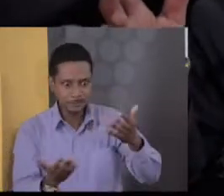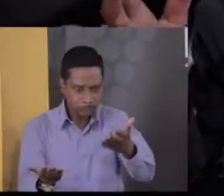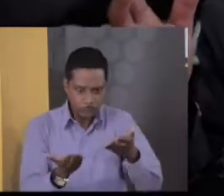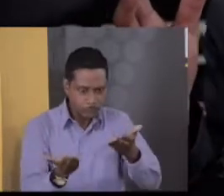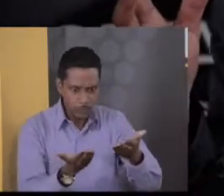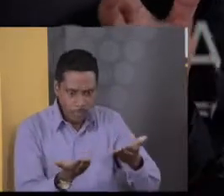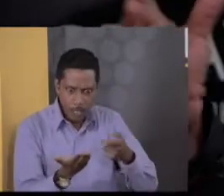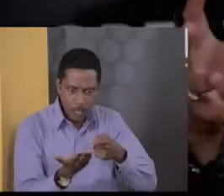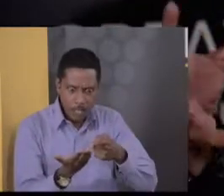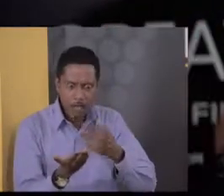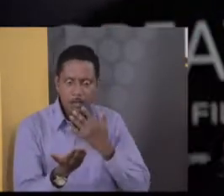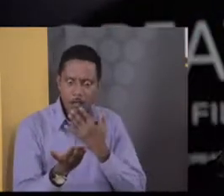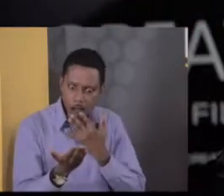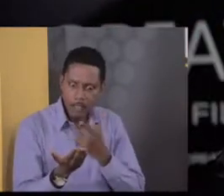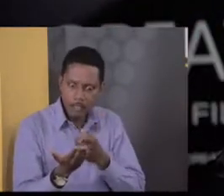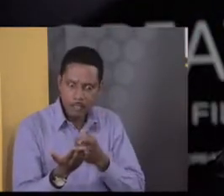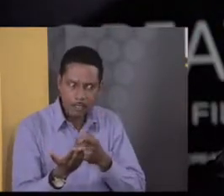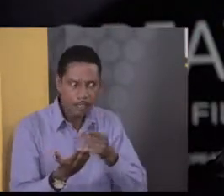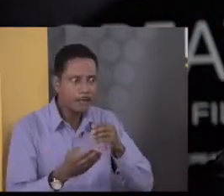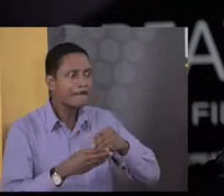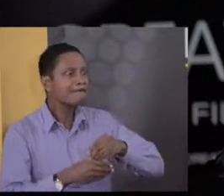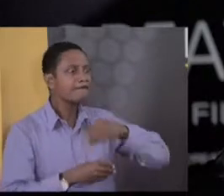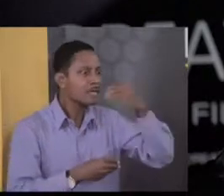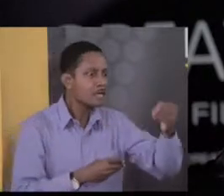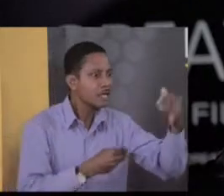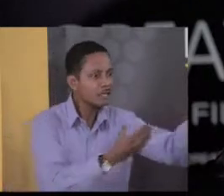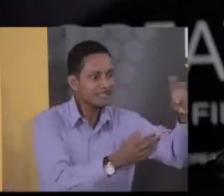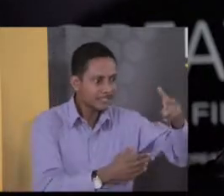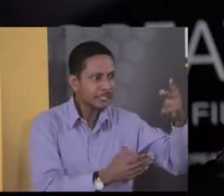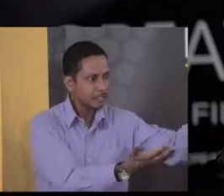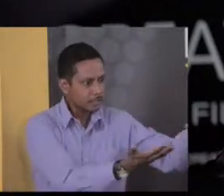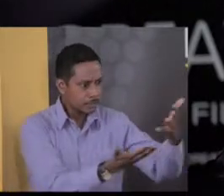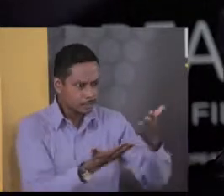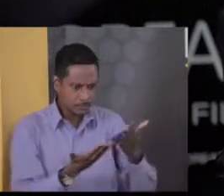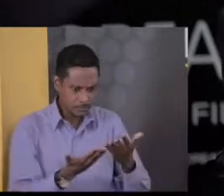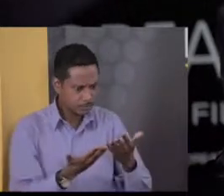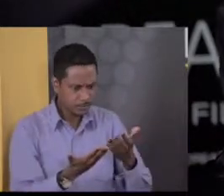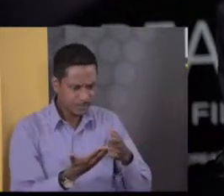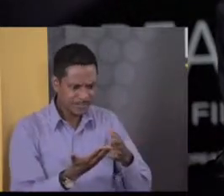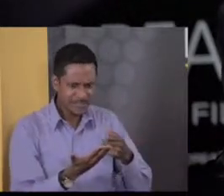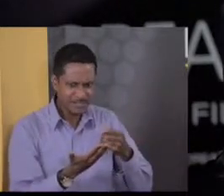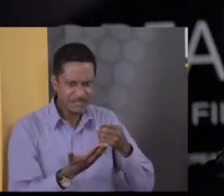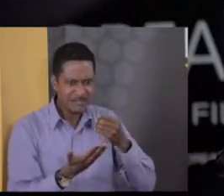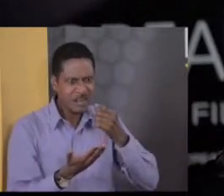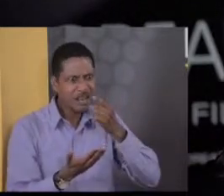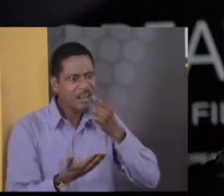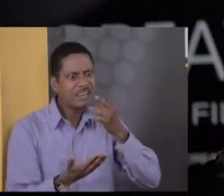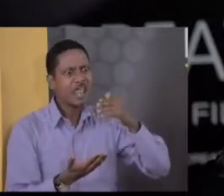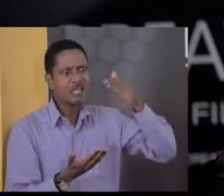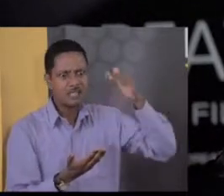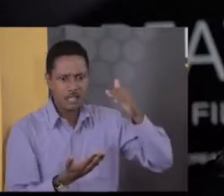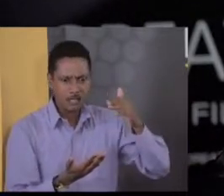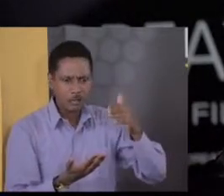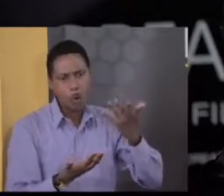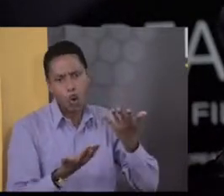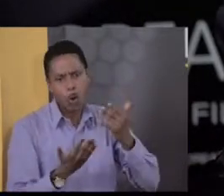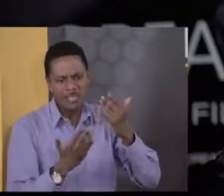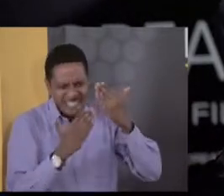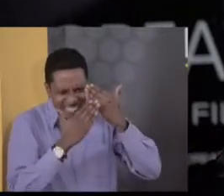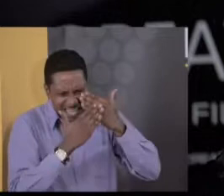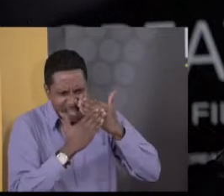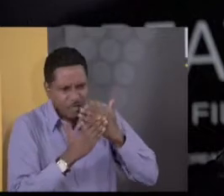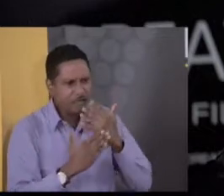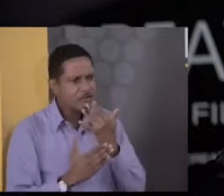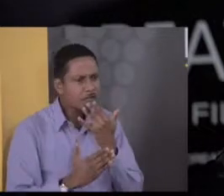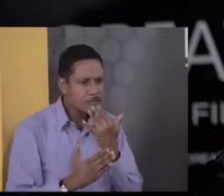quality. And therefore, that have to mesh in order to have a good quality in the end. Because you cannot, the